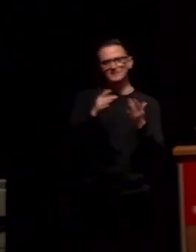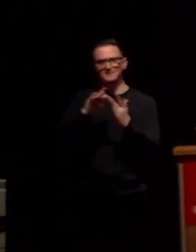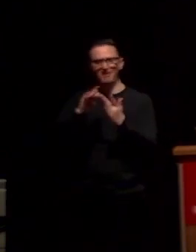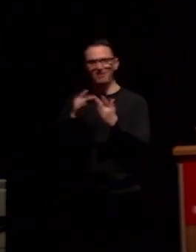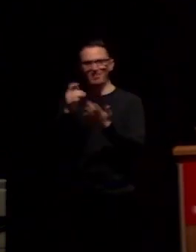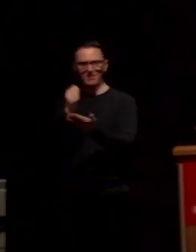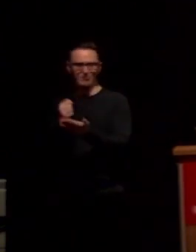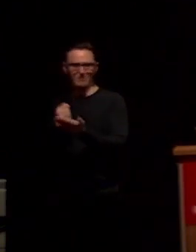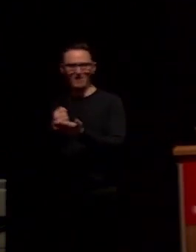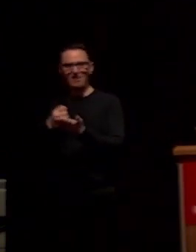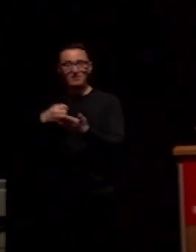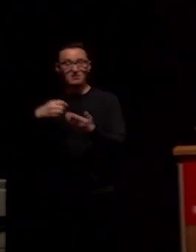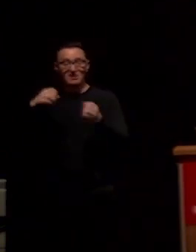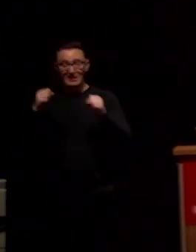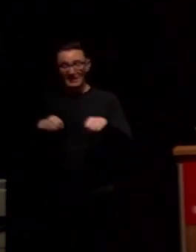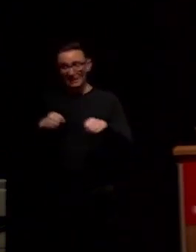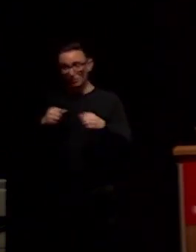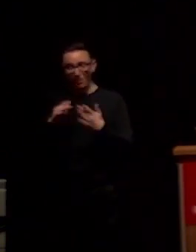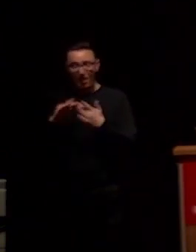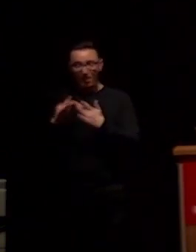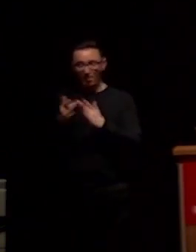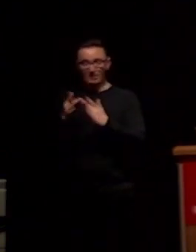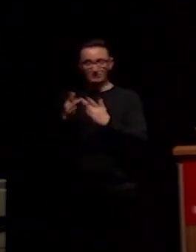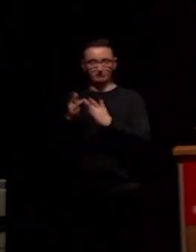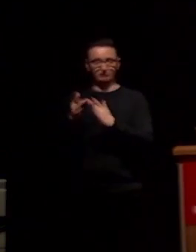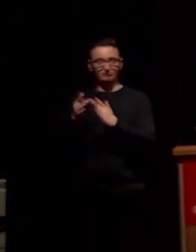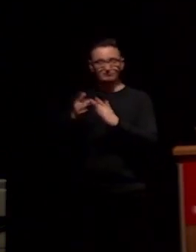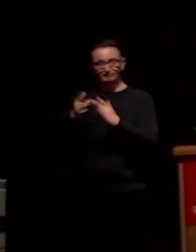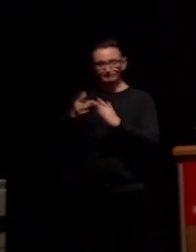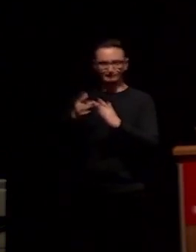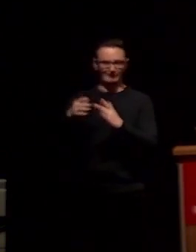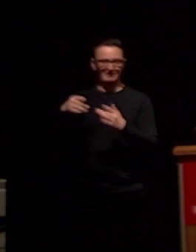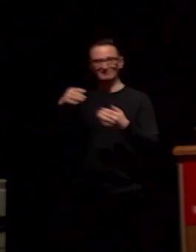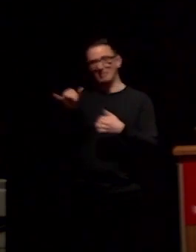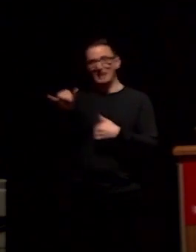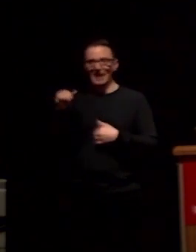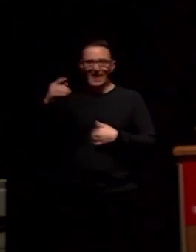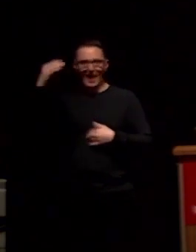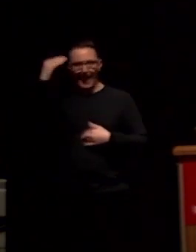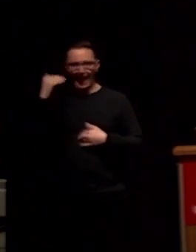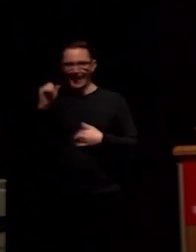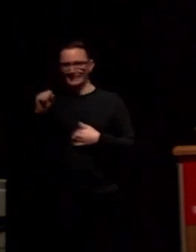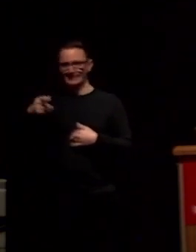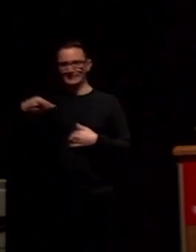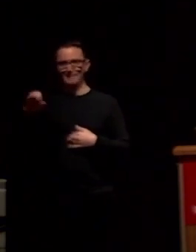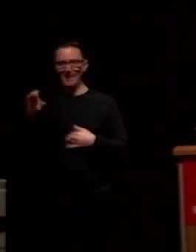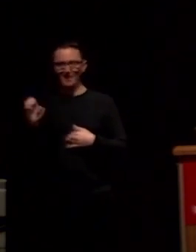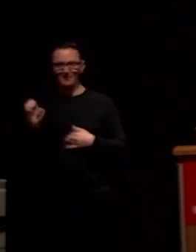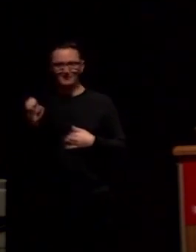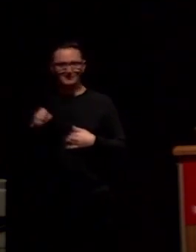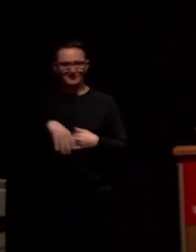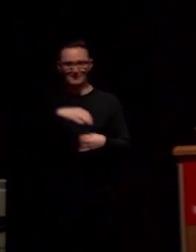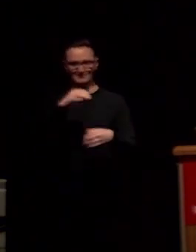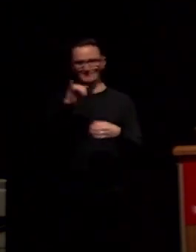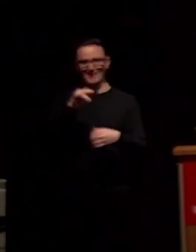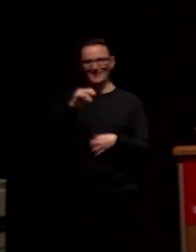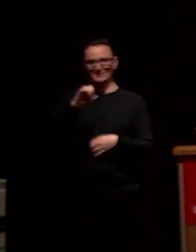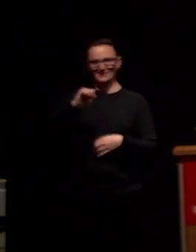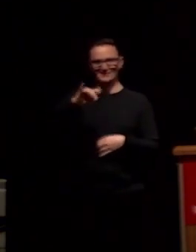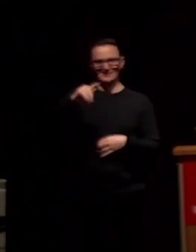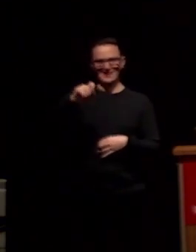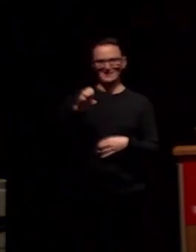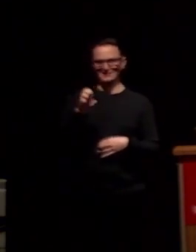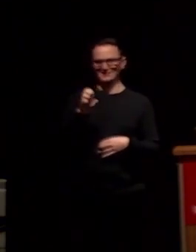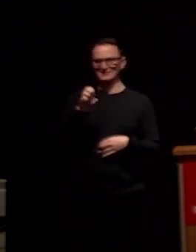different people through a lot of digital solutions to support mental wellness, things like Headspace, Insight Timer, and virtual organizations like